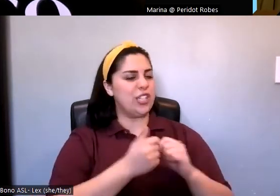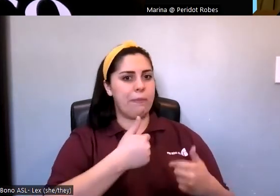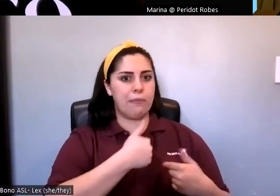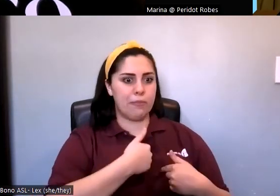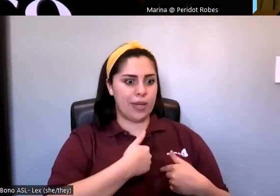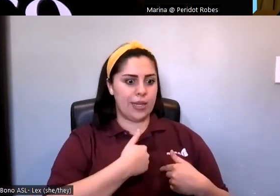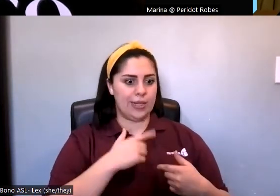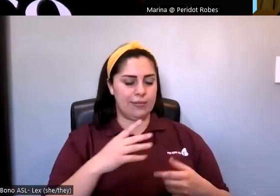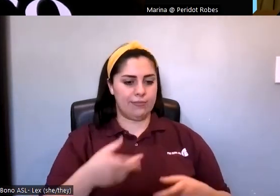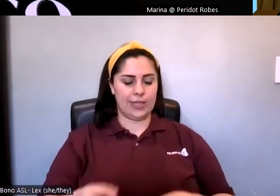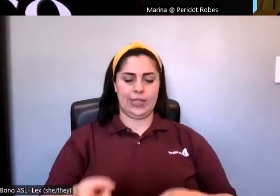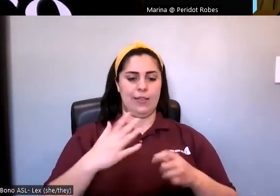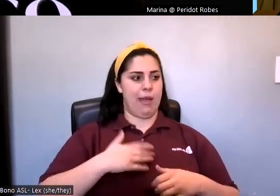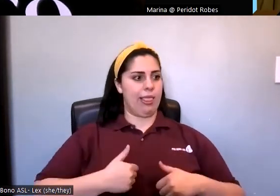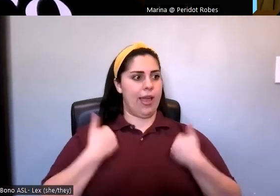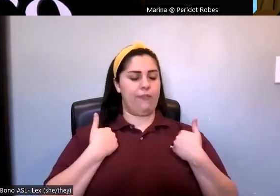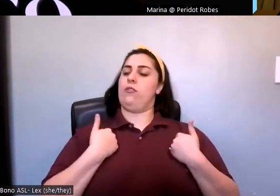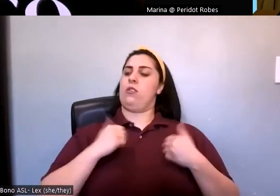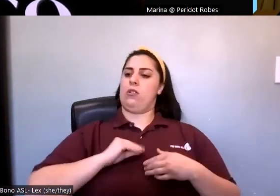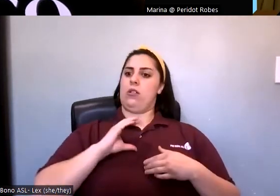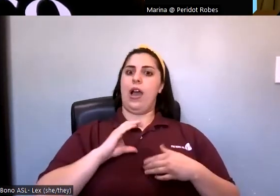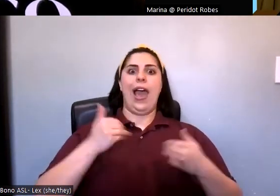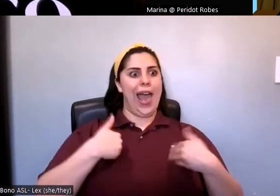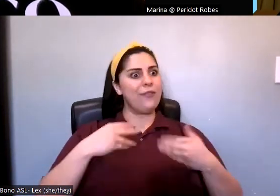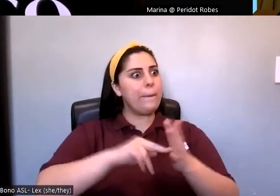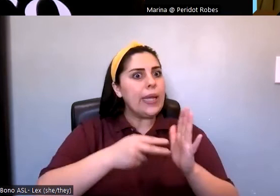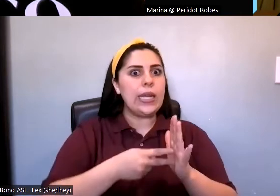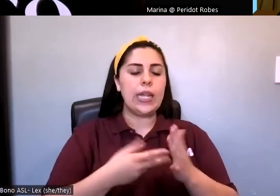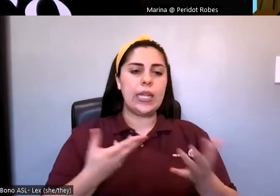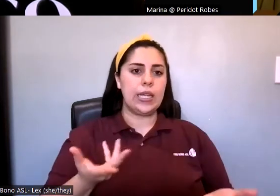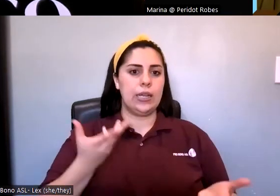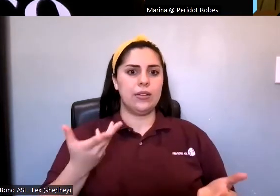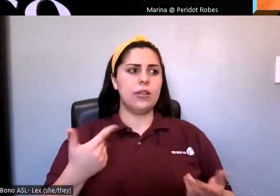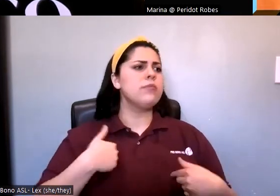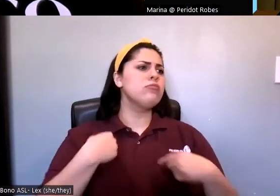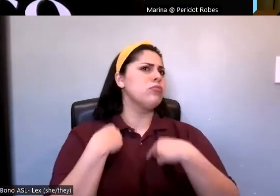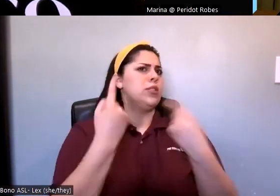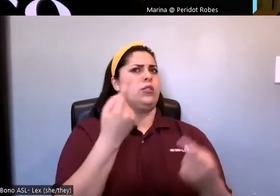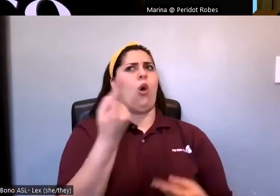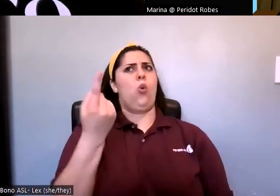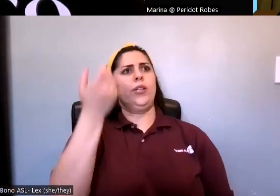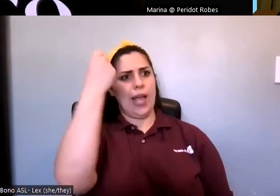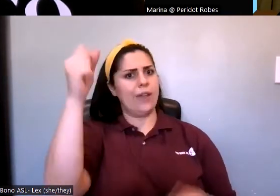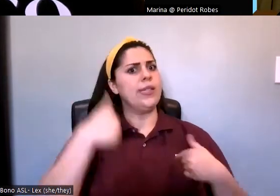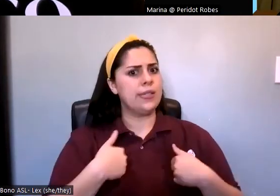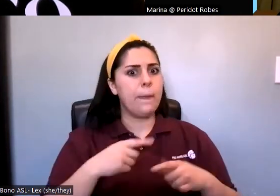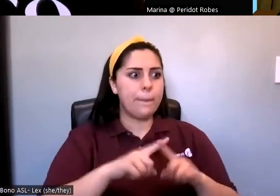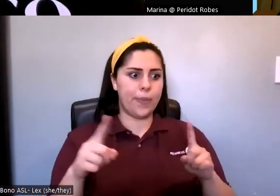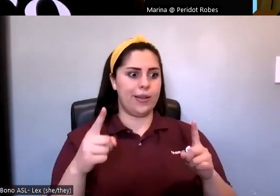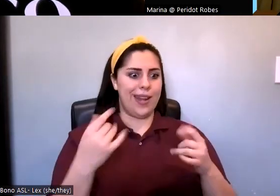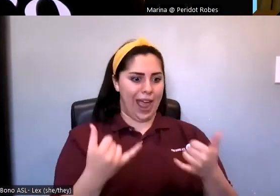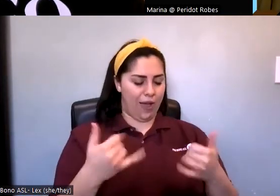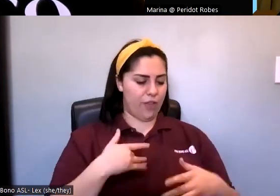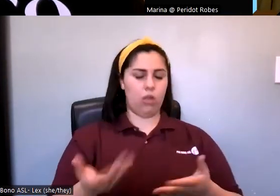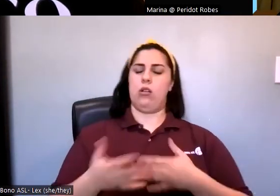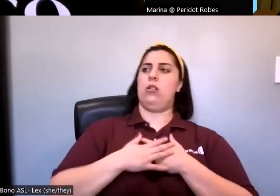that I don't think I really had in the same way before. I've always been an activist, but this is just like, I can't wait to go to work every day. You